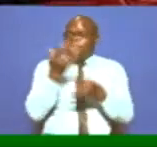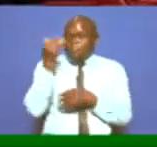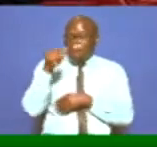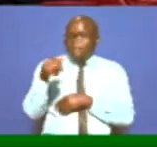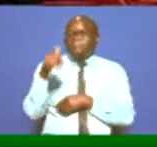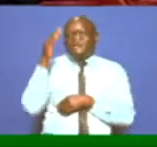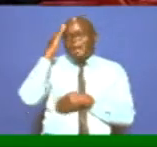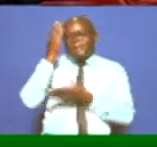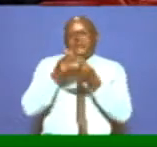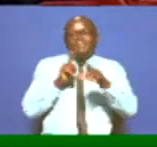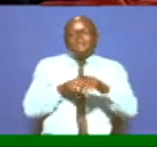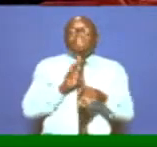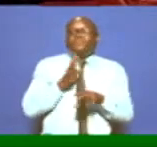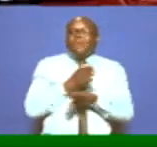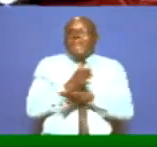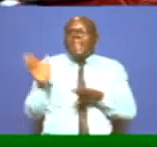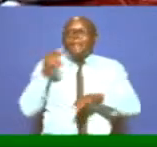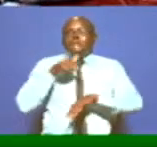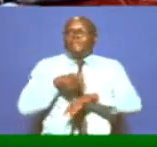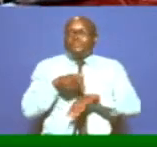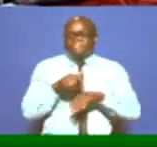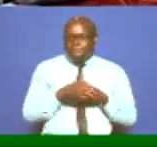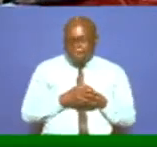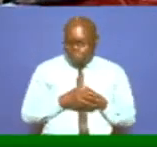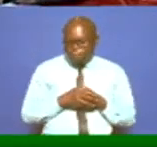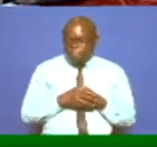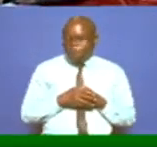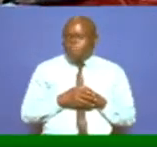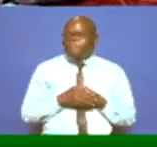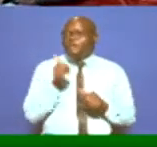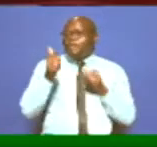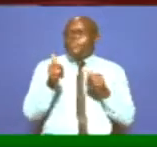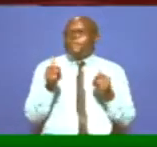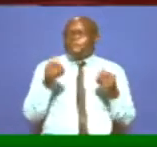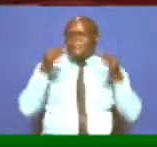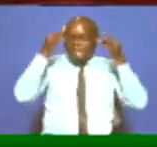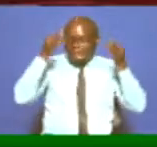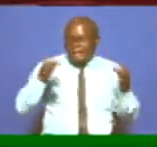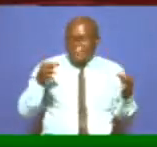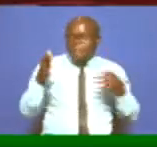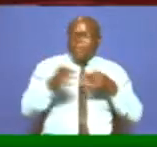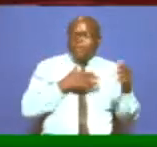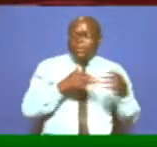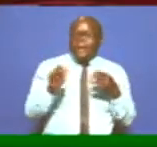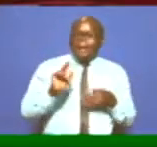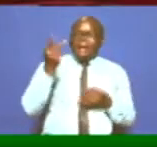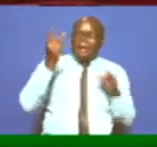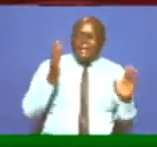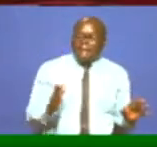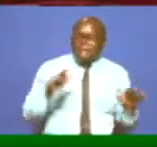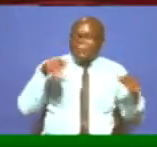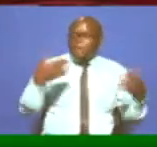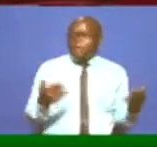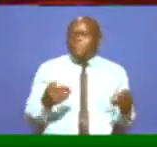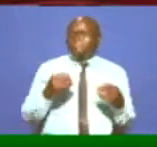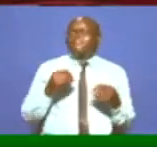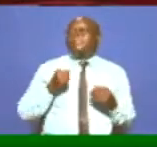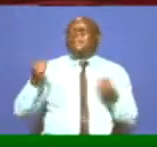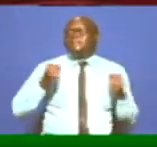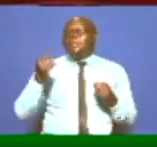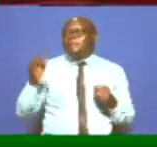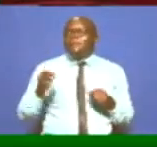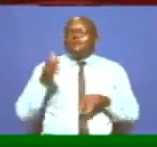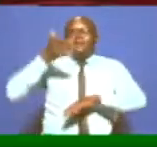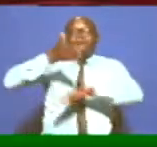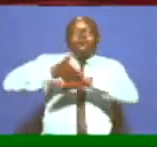sometimes you speak for too long. Choose today which side you will be, whether the side of Kenyans or the side of the rogue